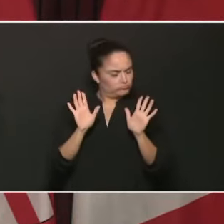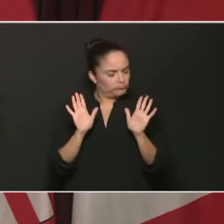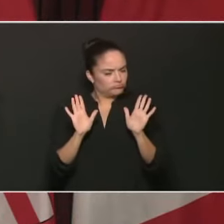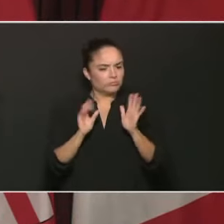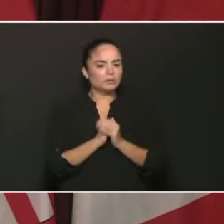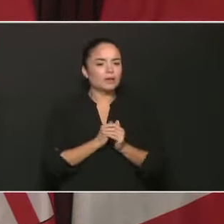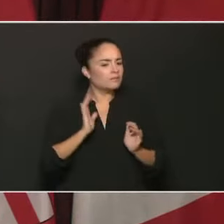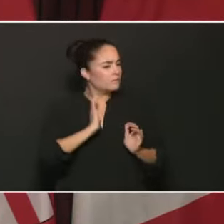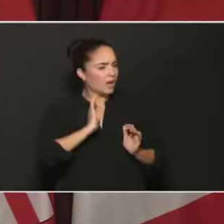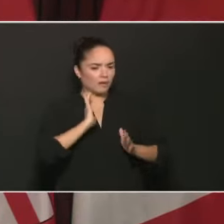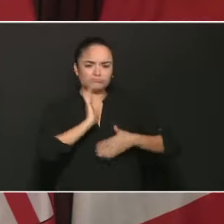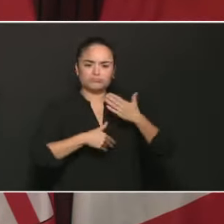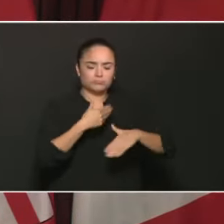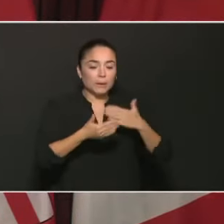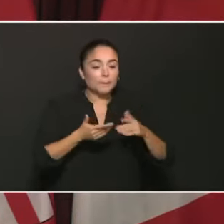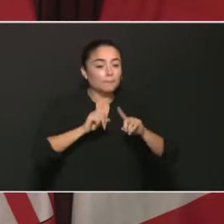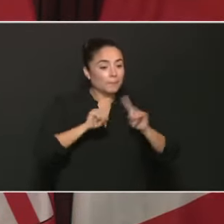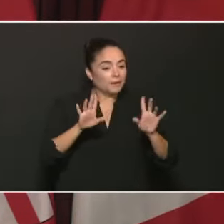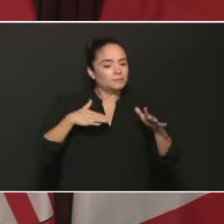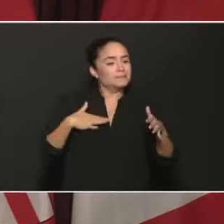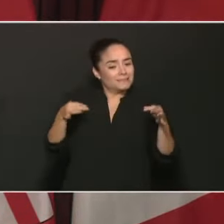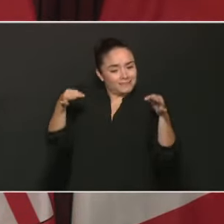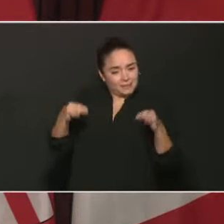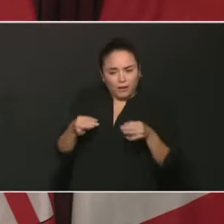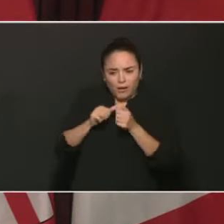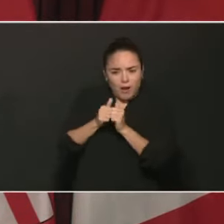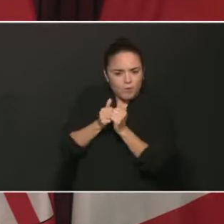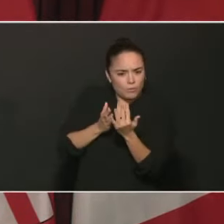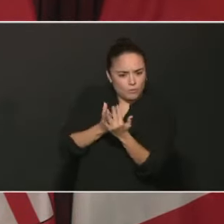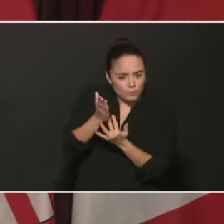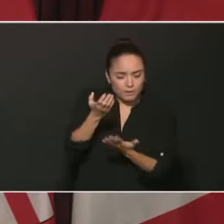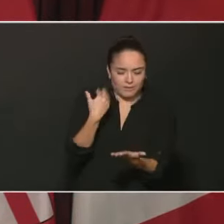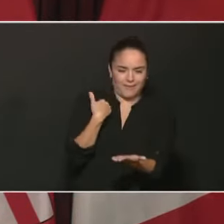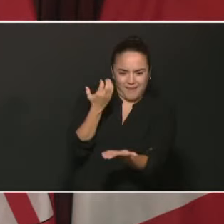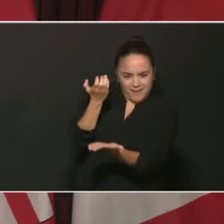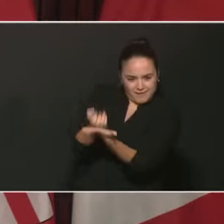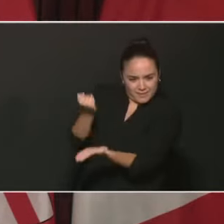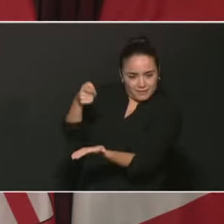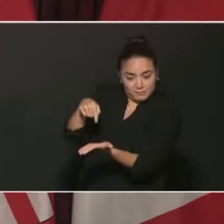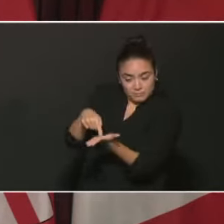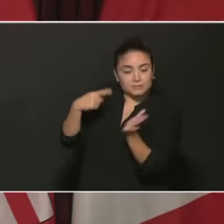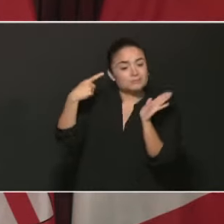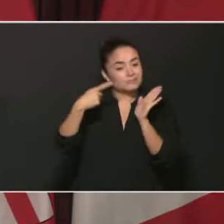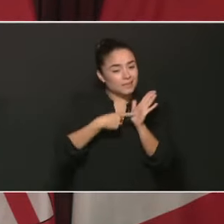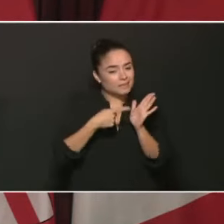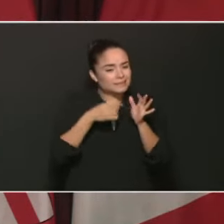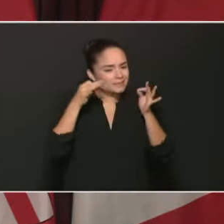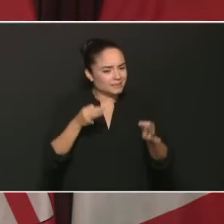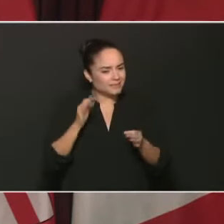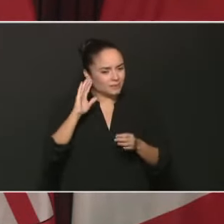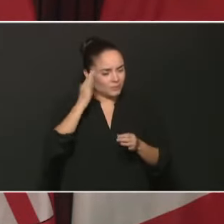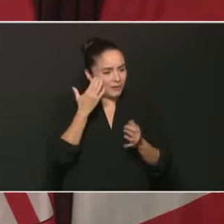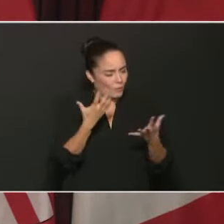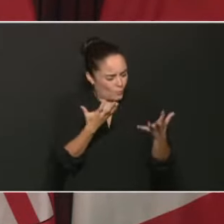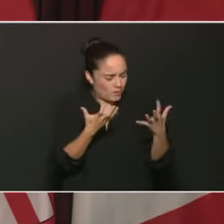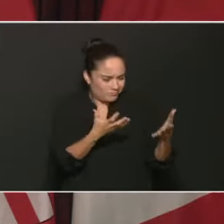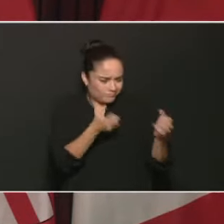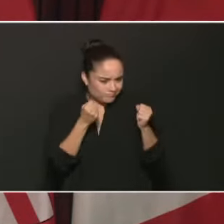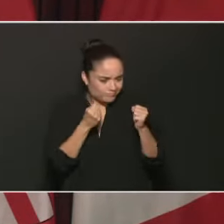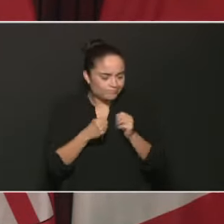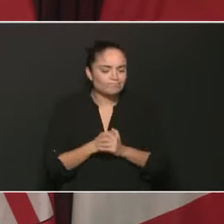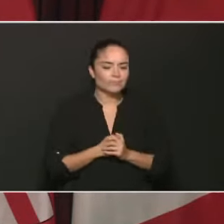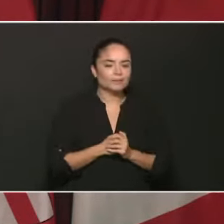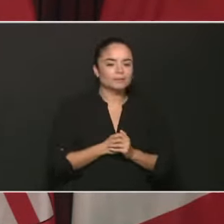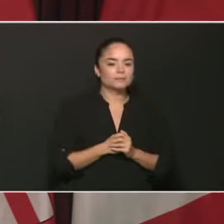evidence, and sometimes these decisions are made quickly. Follow-up? Thank you. I'm wondering if you watched the Leafs game last